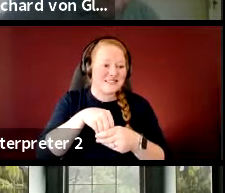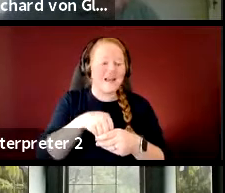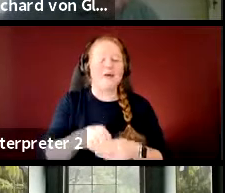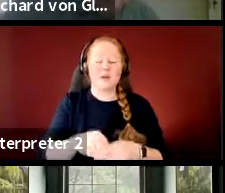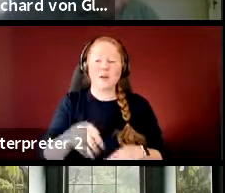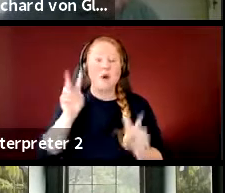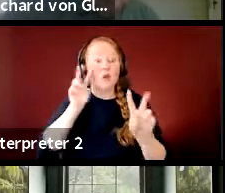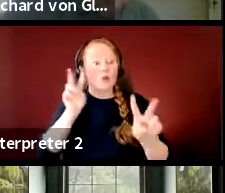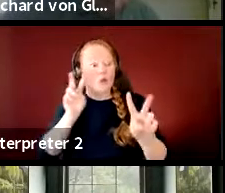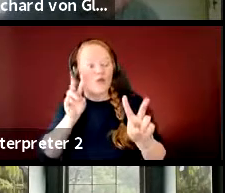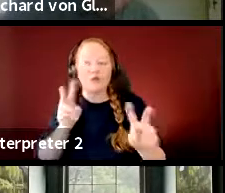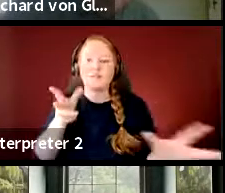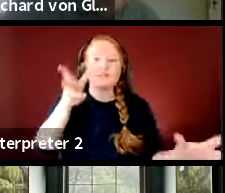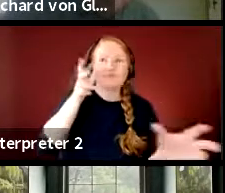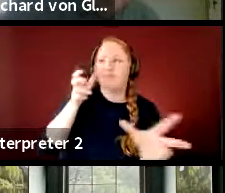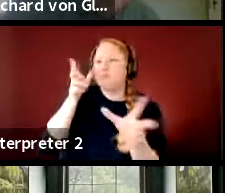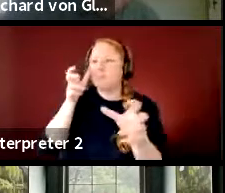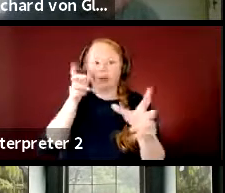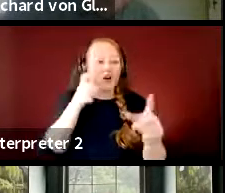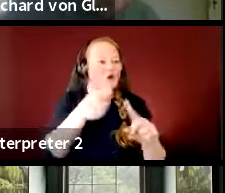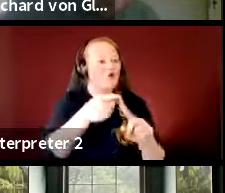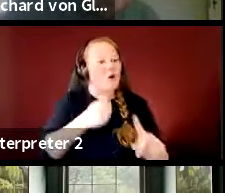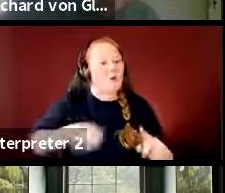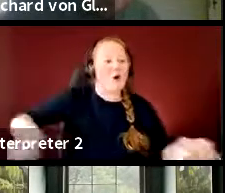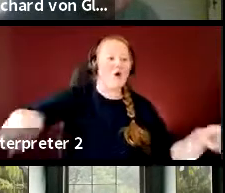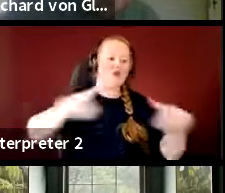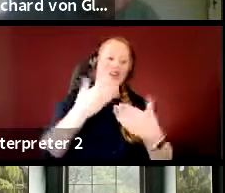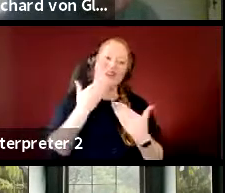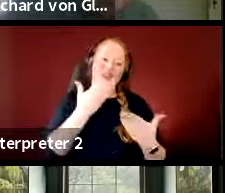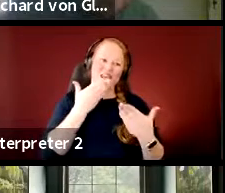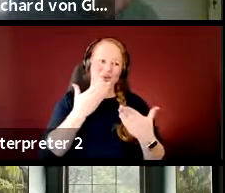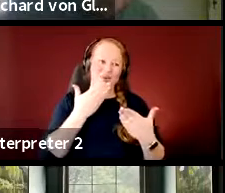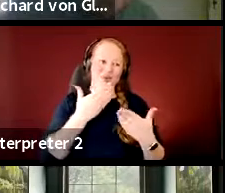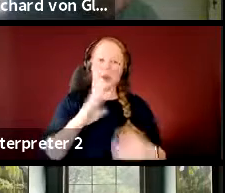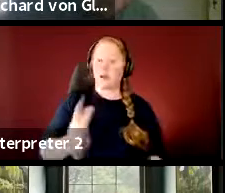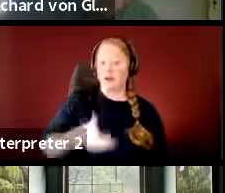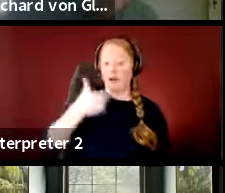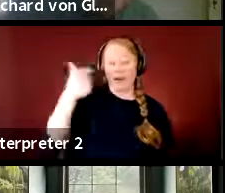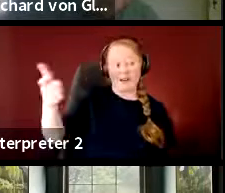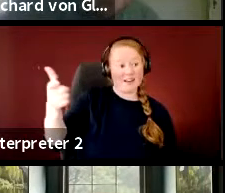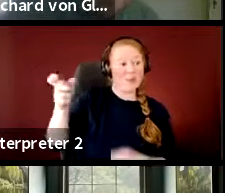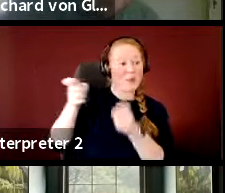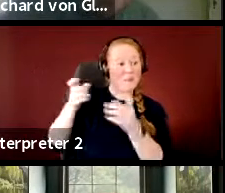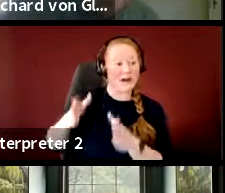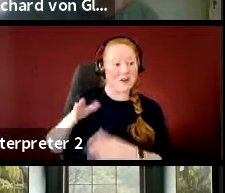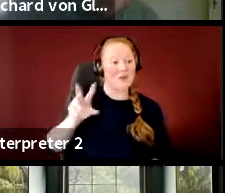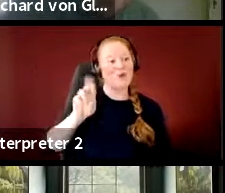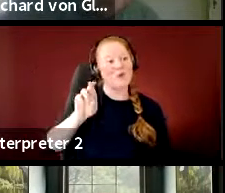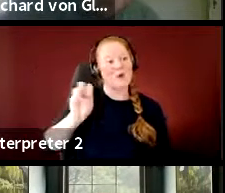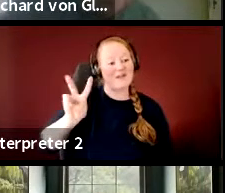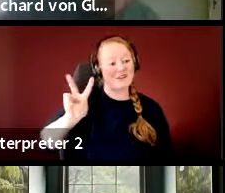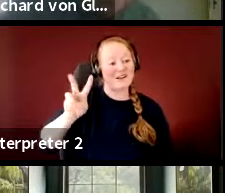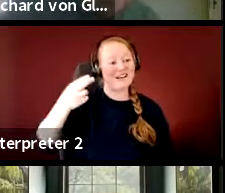from you all tonight. Thank you. And with that, I'll hand it back to our wonderful moderator, Reverend Higgins.